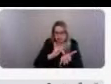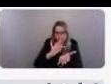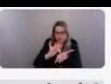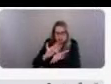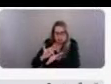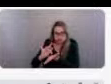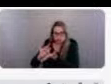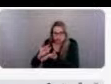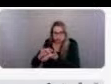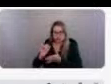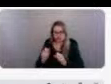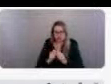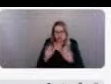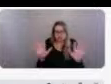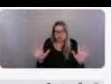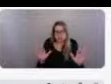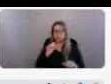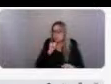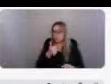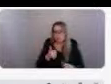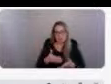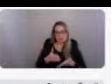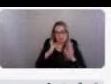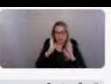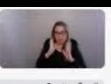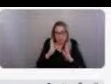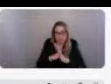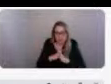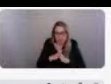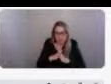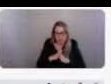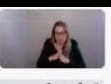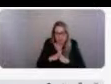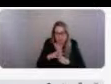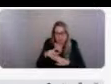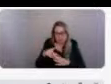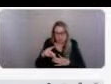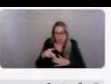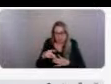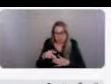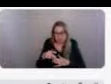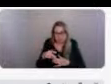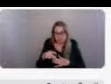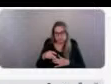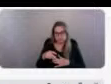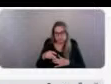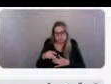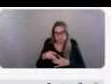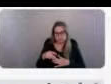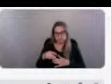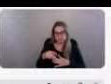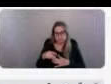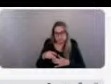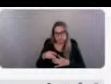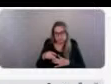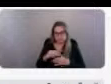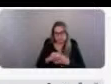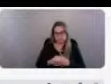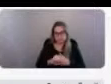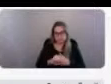pure and simple please do not allow naked partisanship to dress up as a community of interest